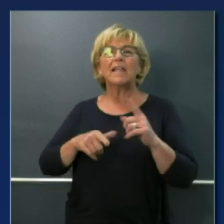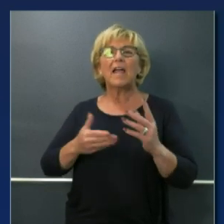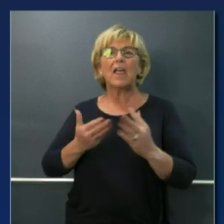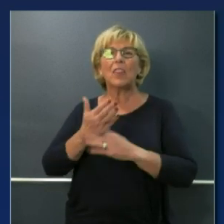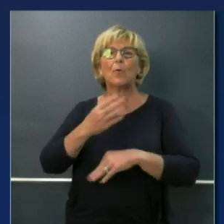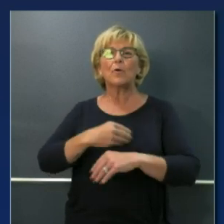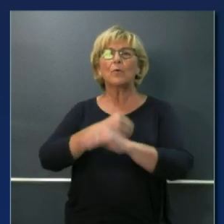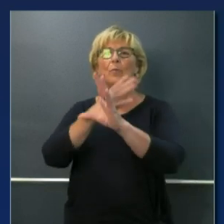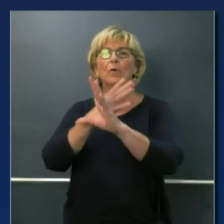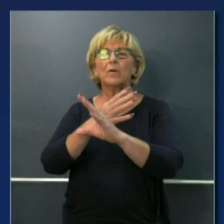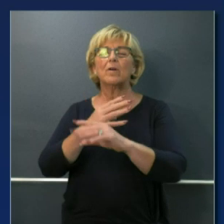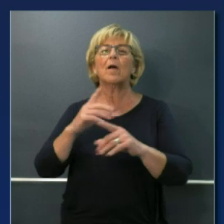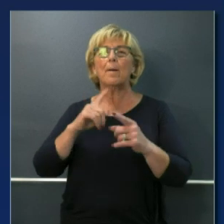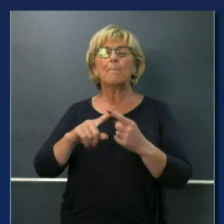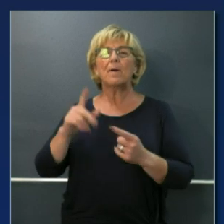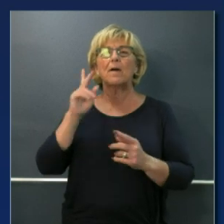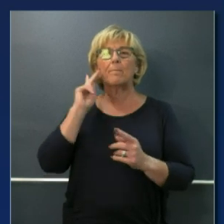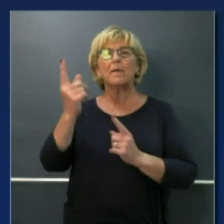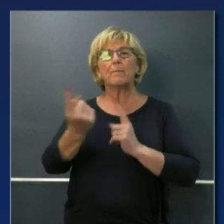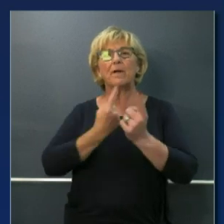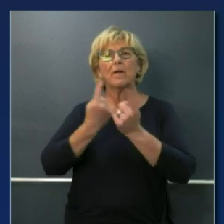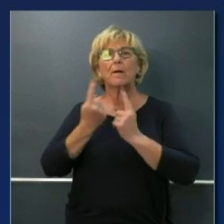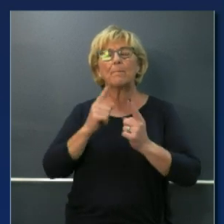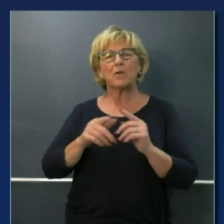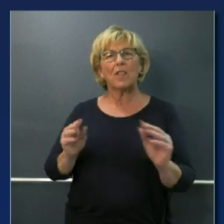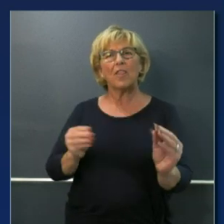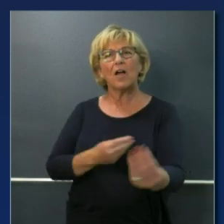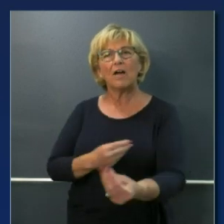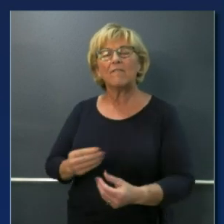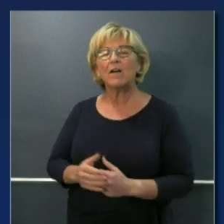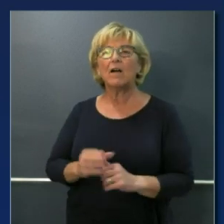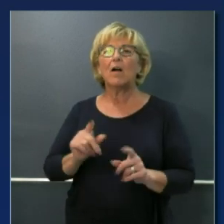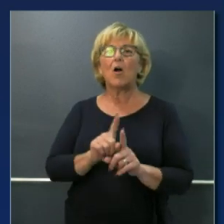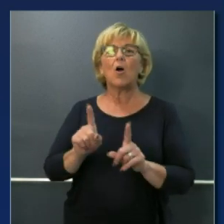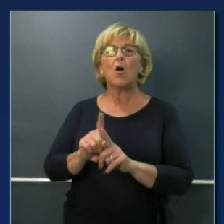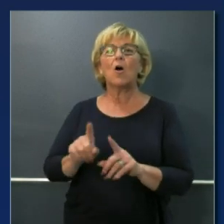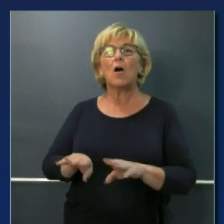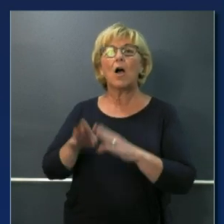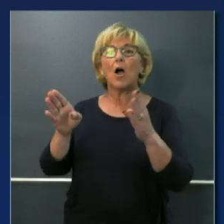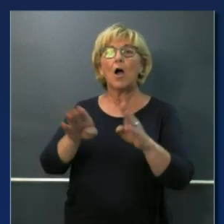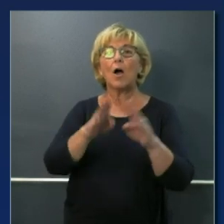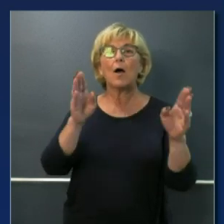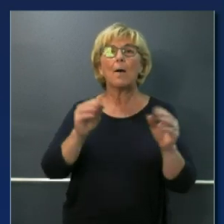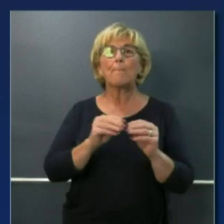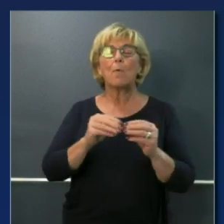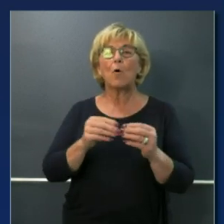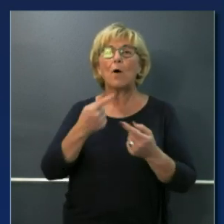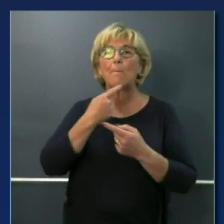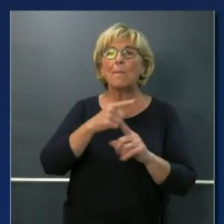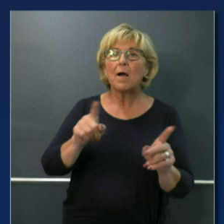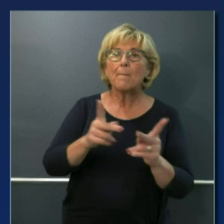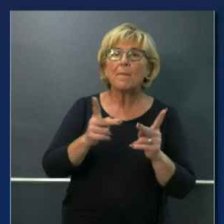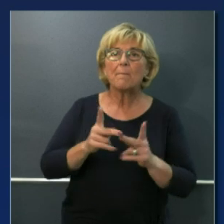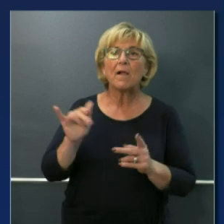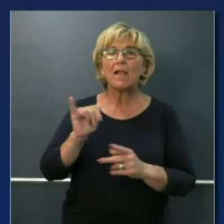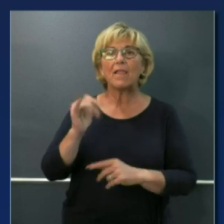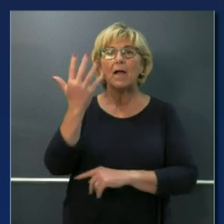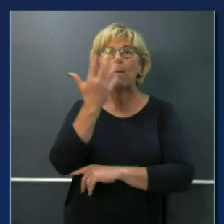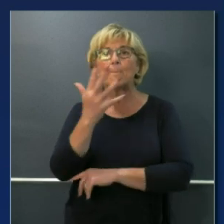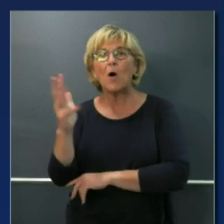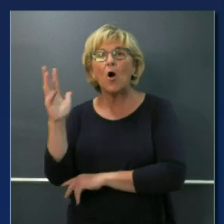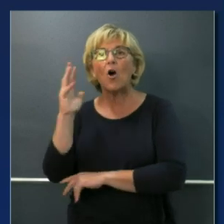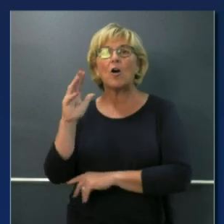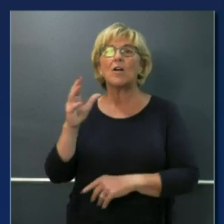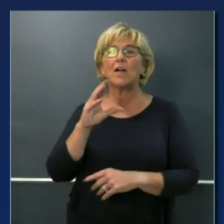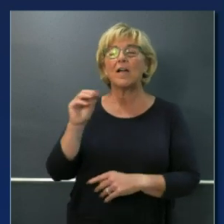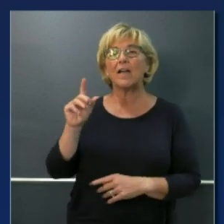environment itself, it can make it lower risk for individuals. And then ultimately talking about opening more public spaces, things like parks and